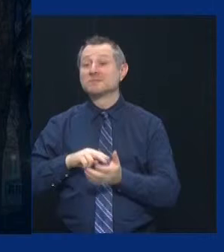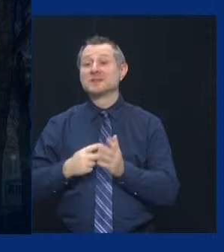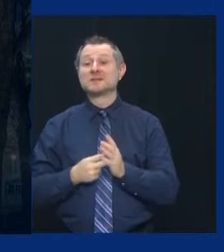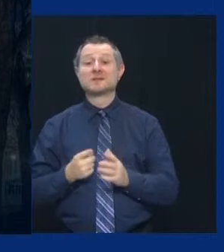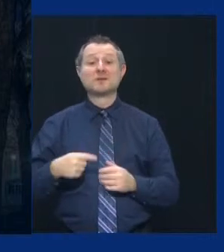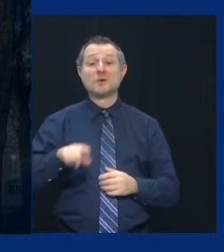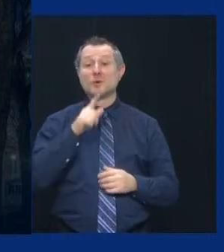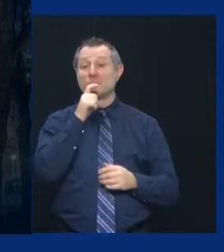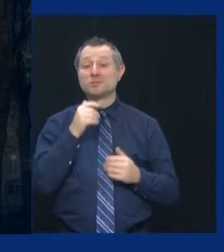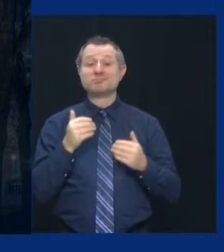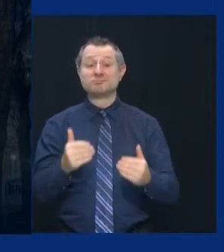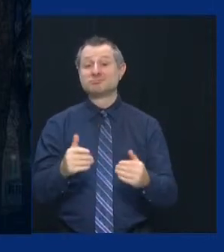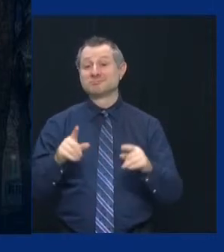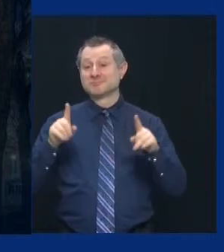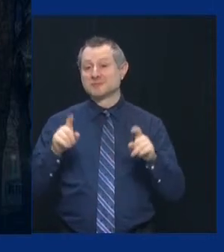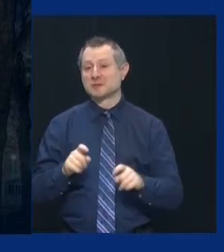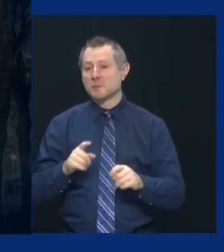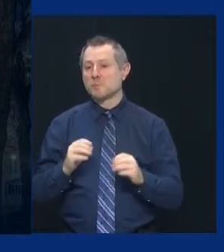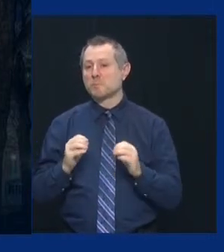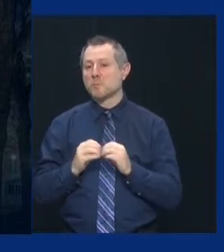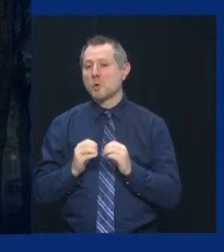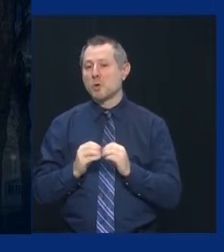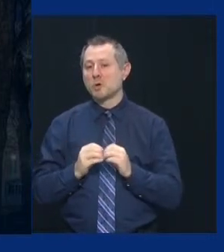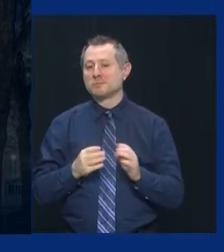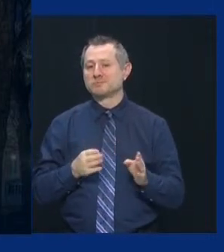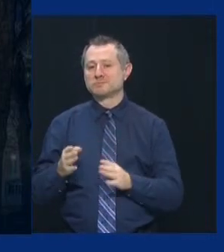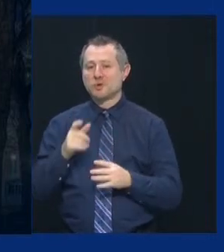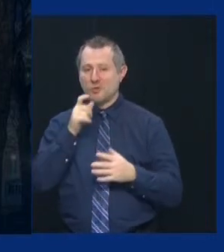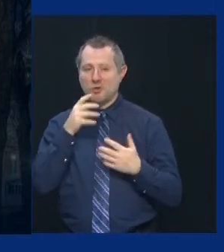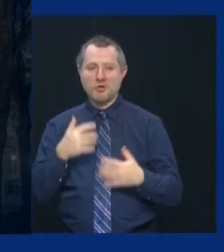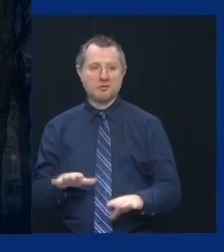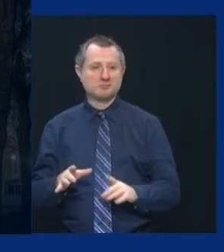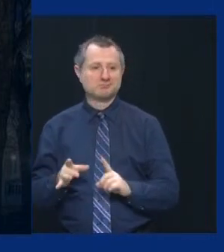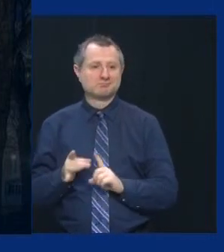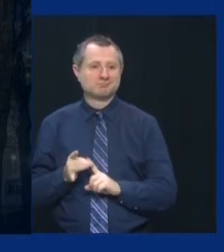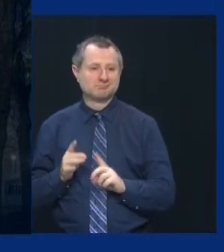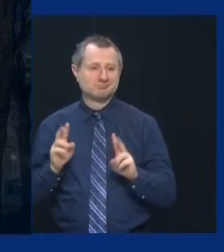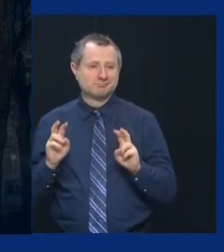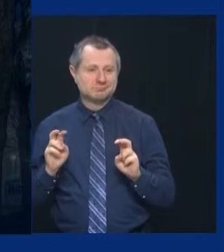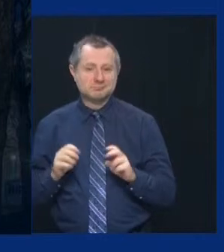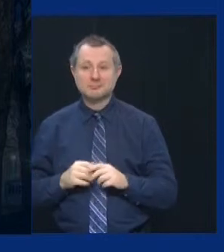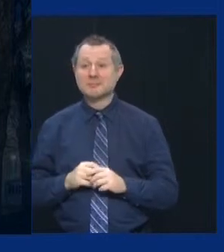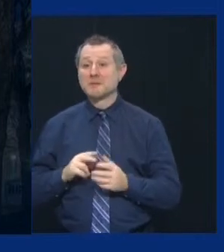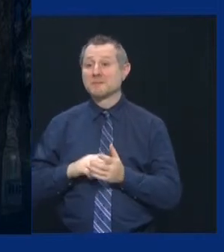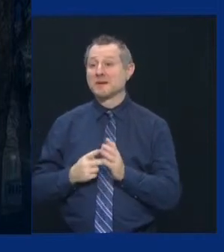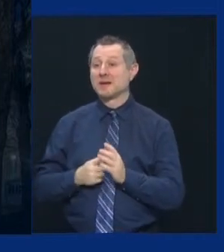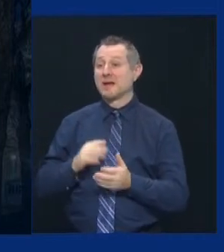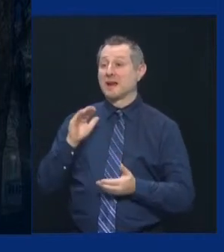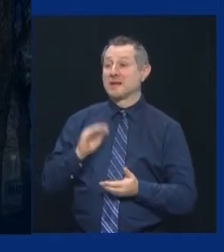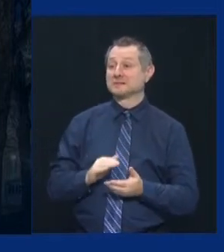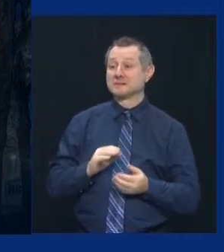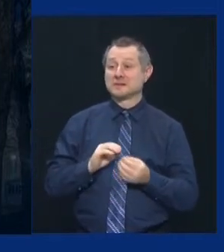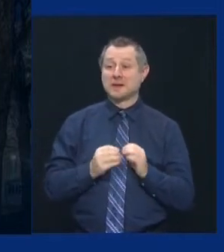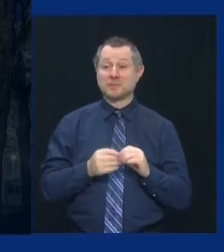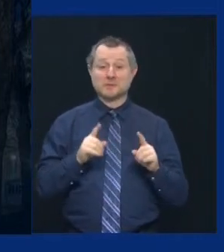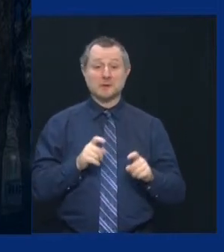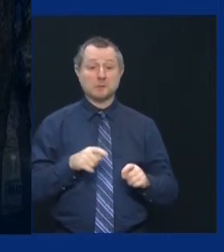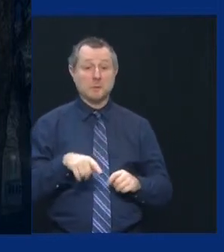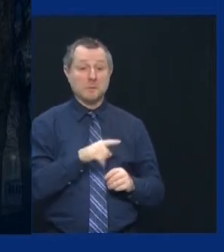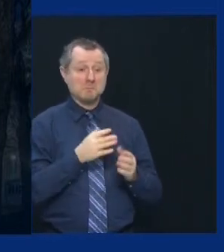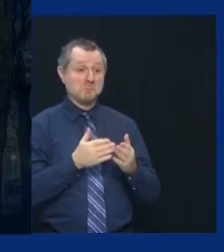is artificially skewed. Fewer people got tested, and more of those people were